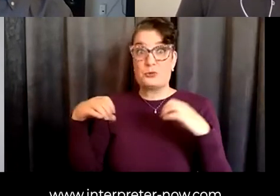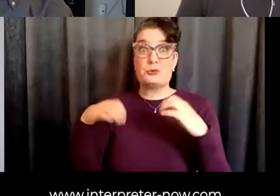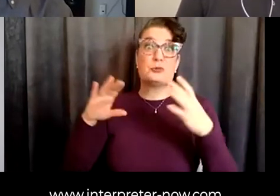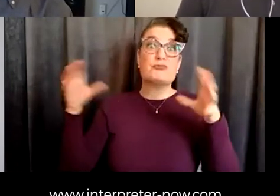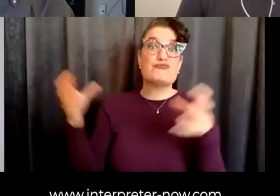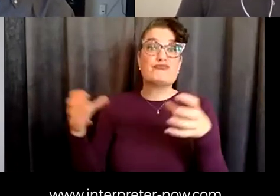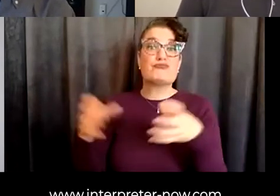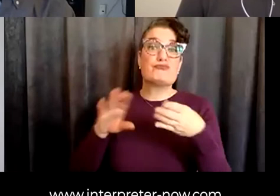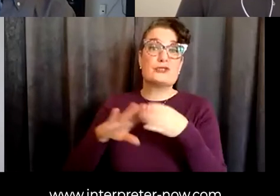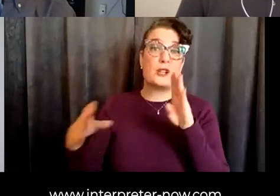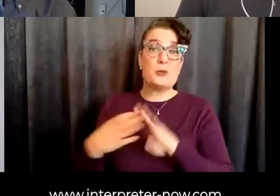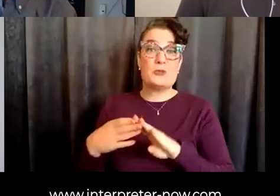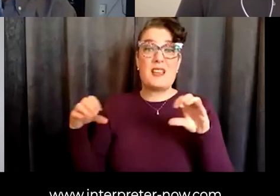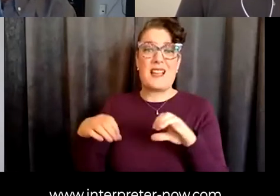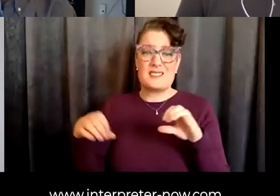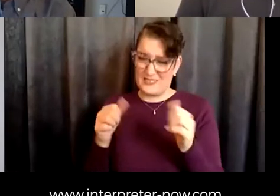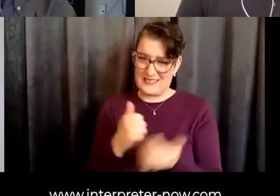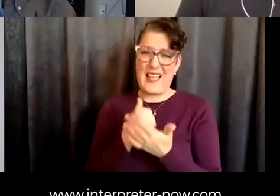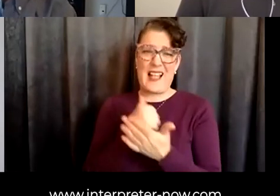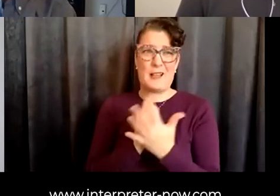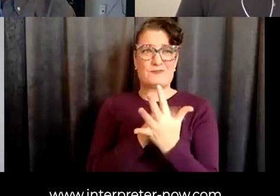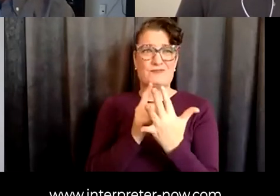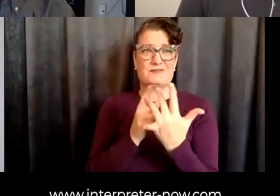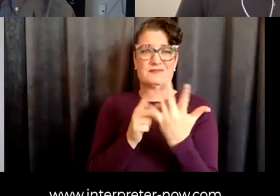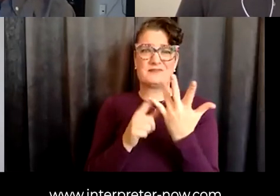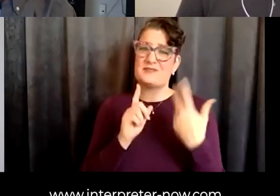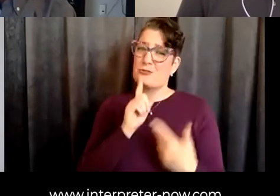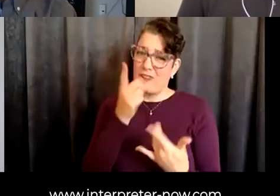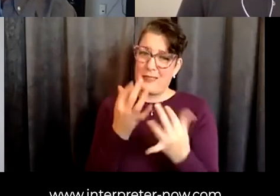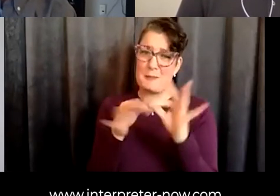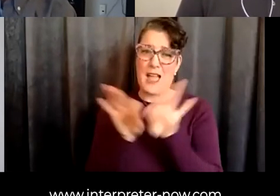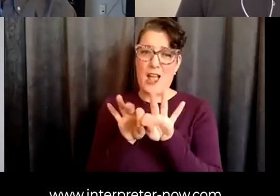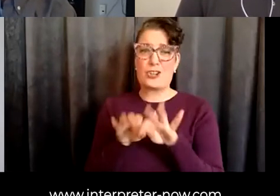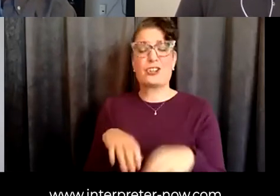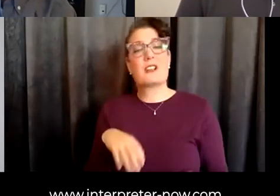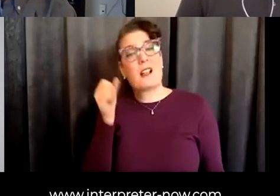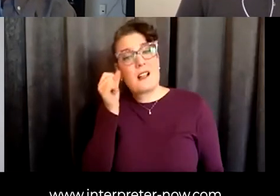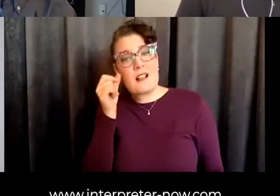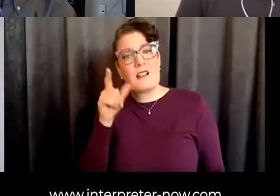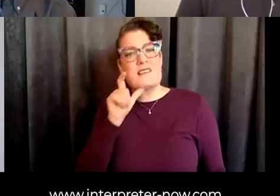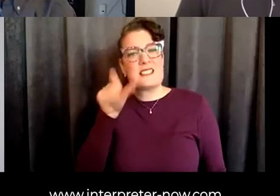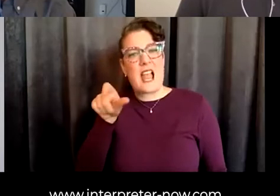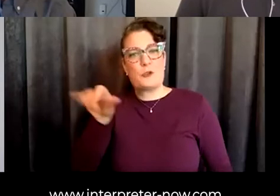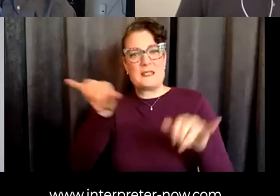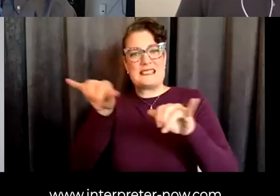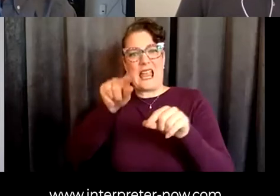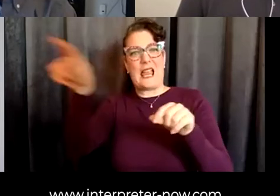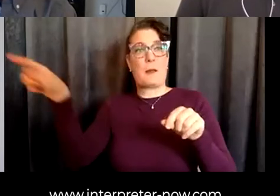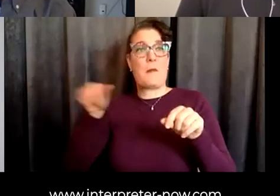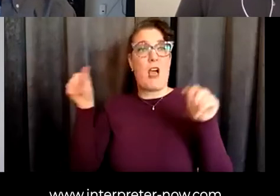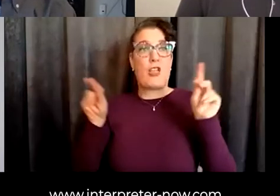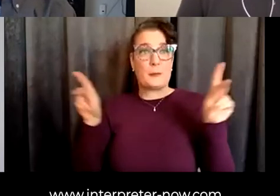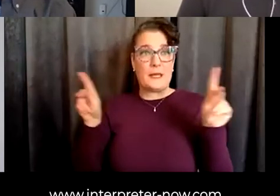and community activities help. All of those things really matter. It does not have to be the way in which everyone else does it.